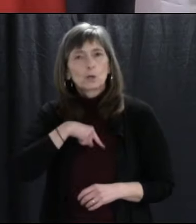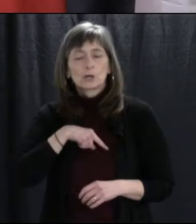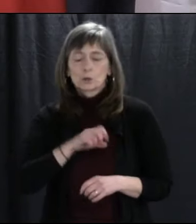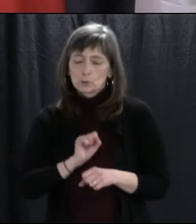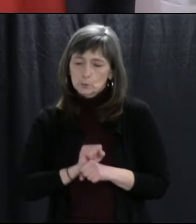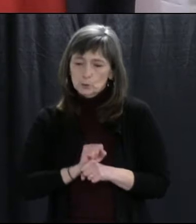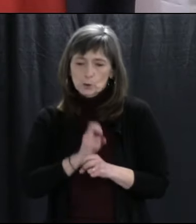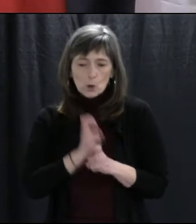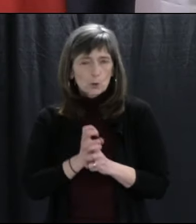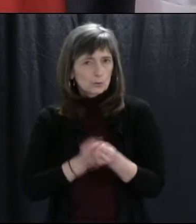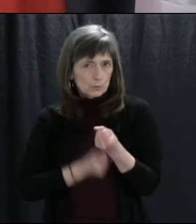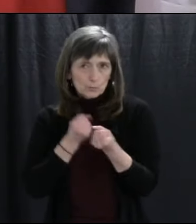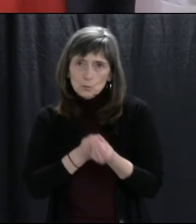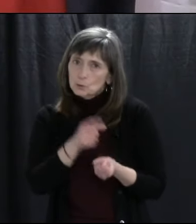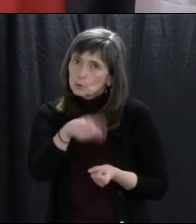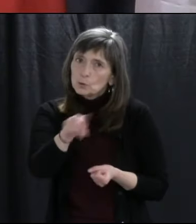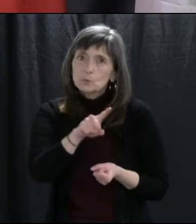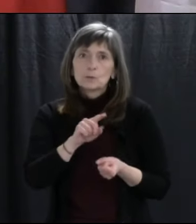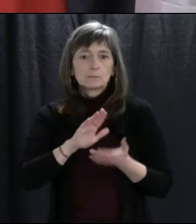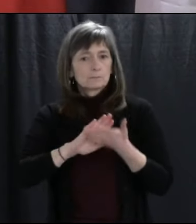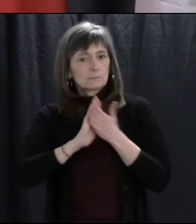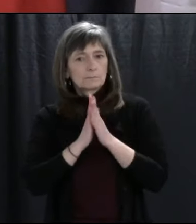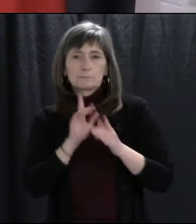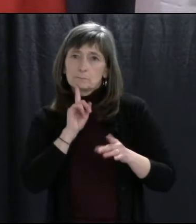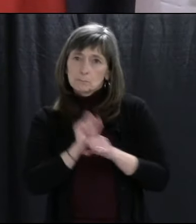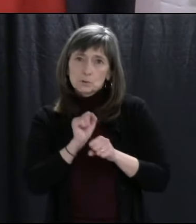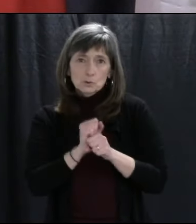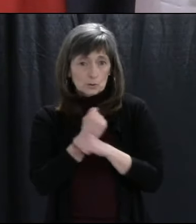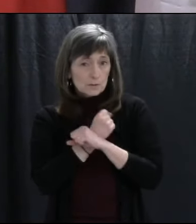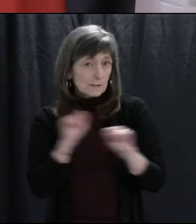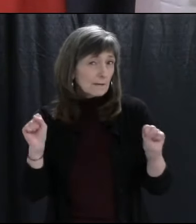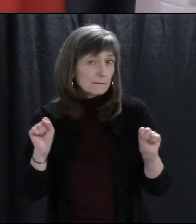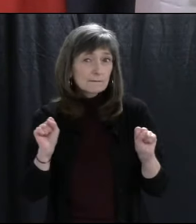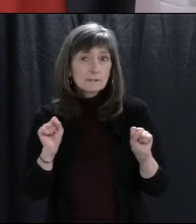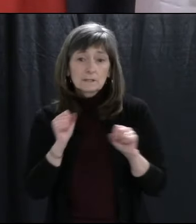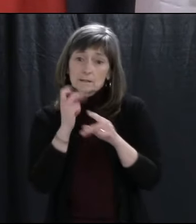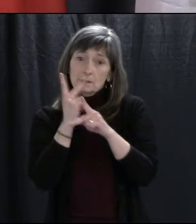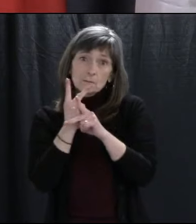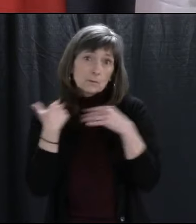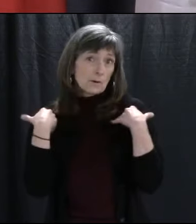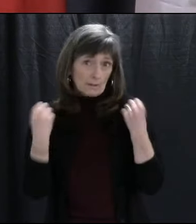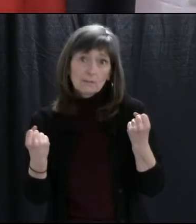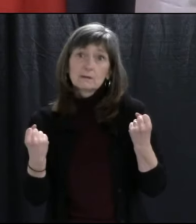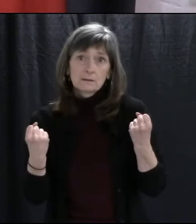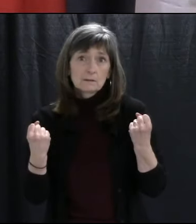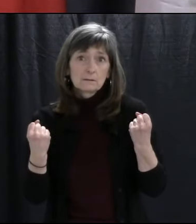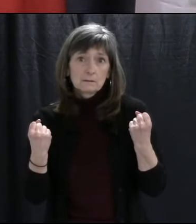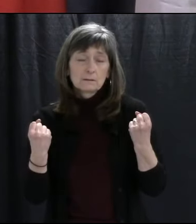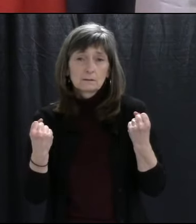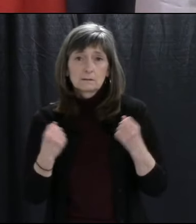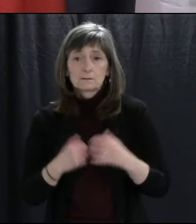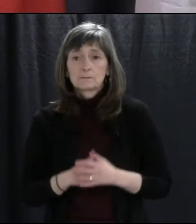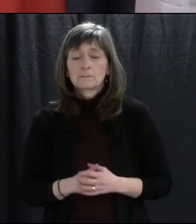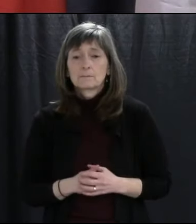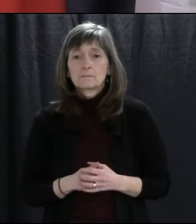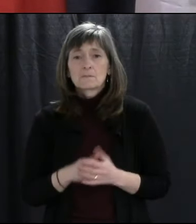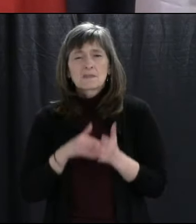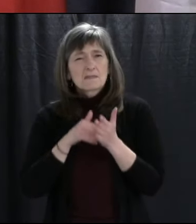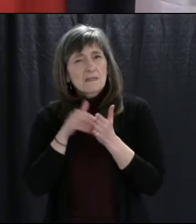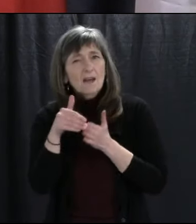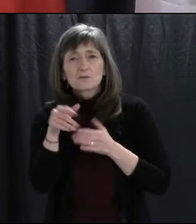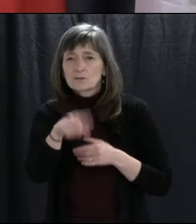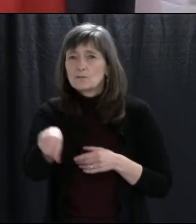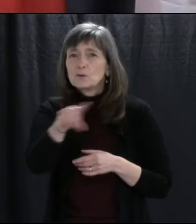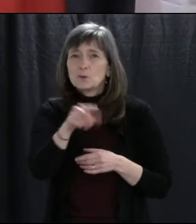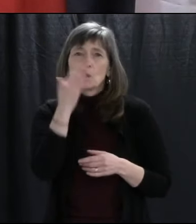to support you, your safety, and your health through this challenging time. Thousands of you, I know, have